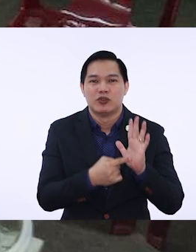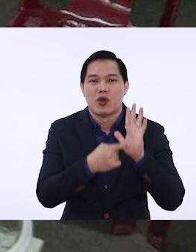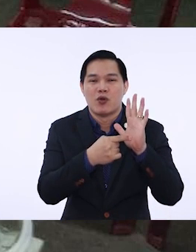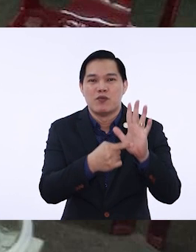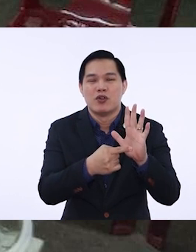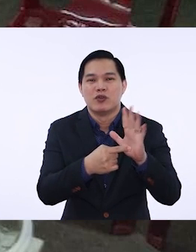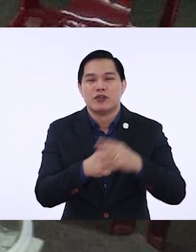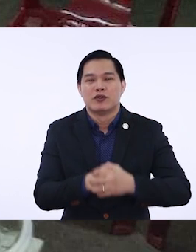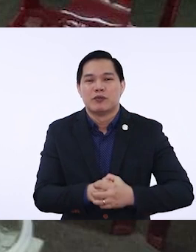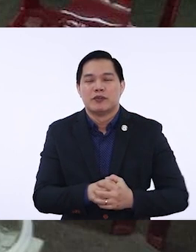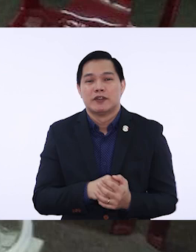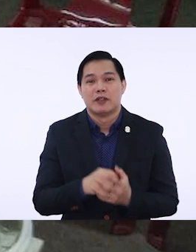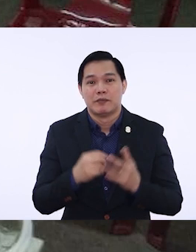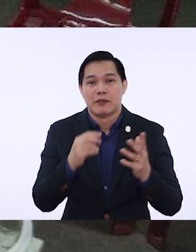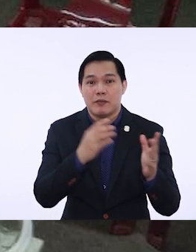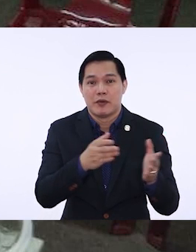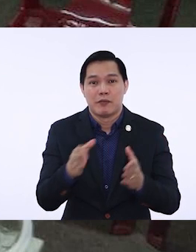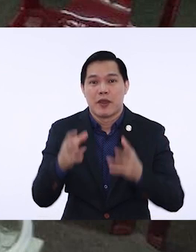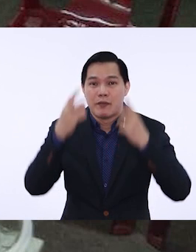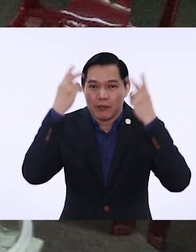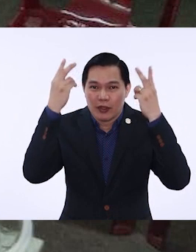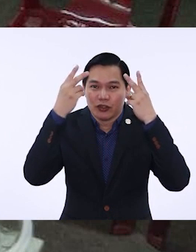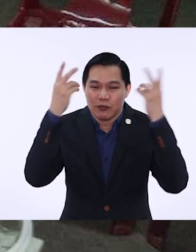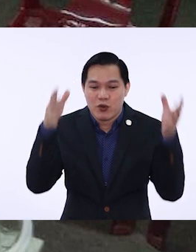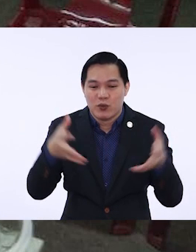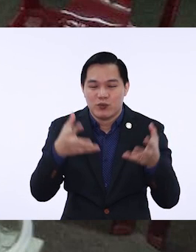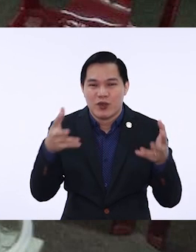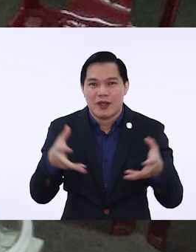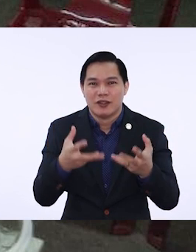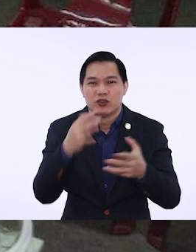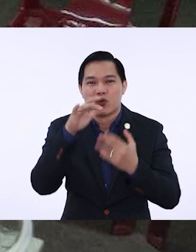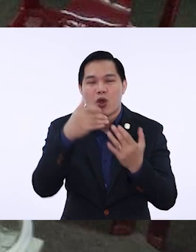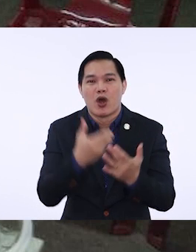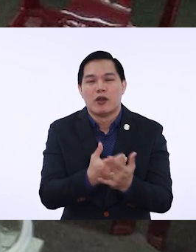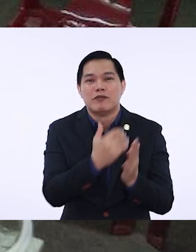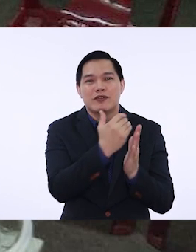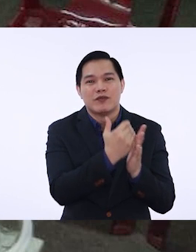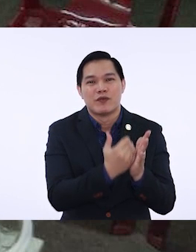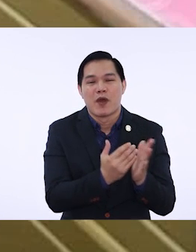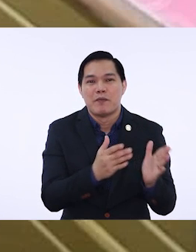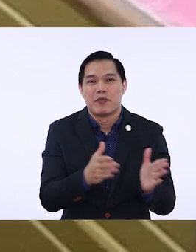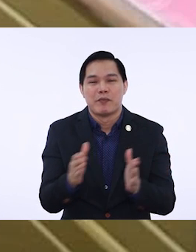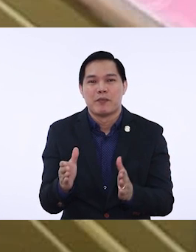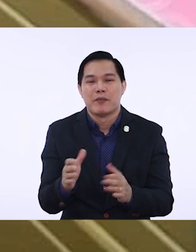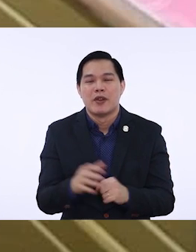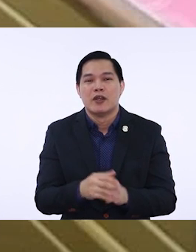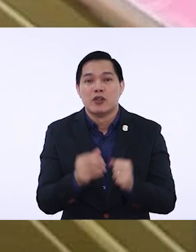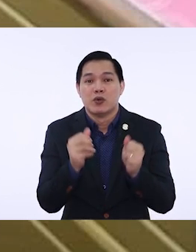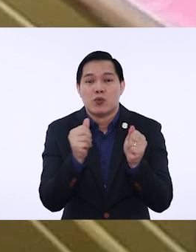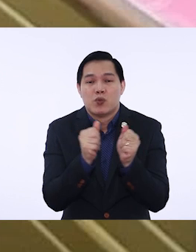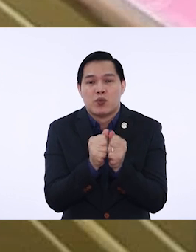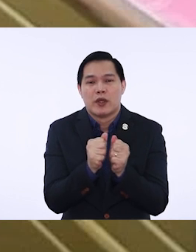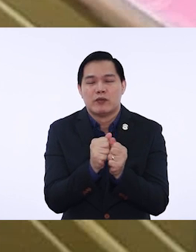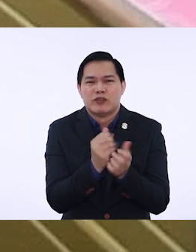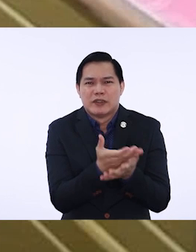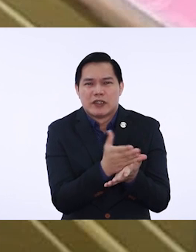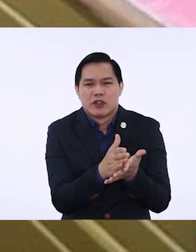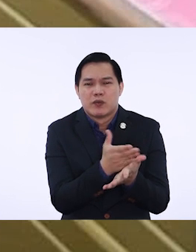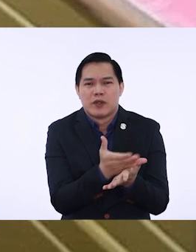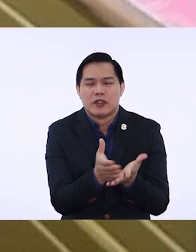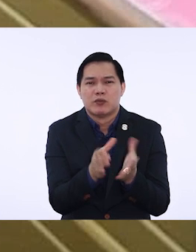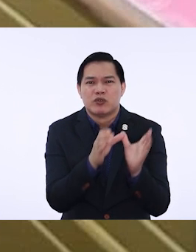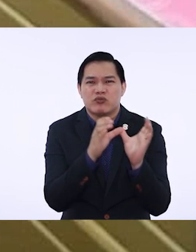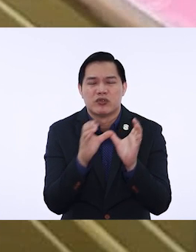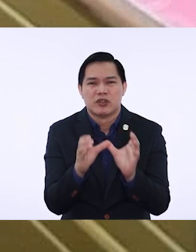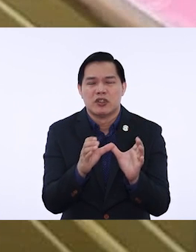her version of preparing vegetable salad and dressing, all from the ingredients she prepared. With the version shared, the common issue